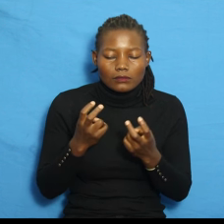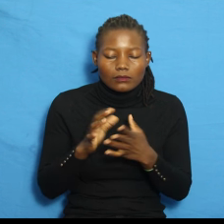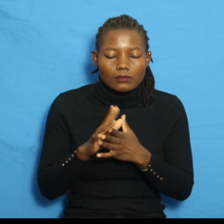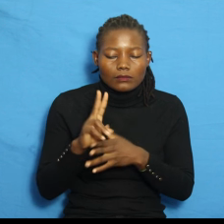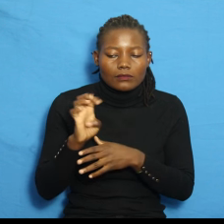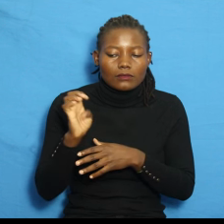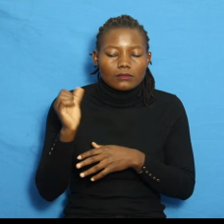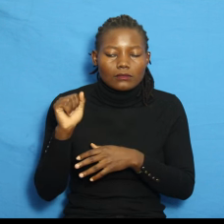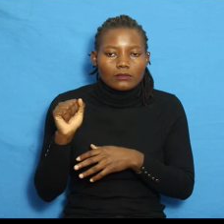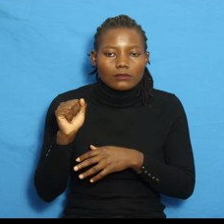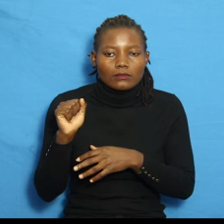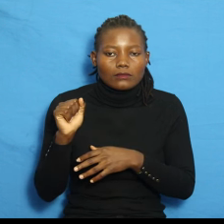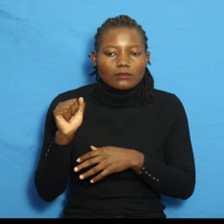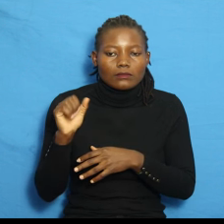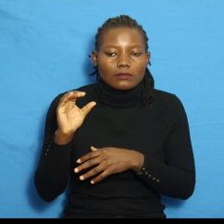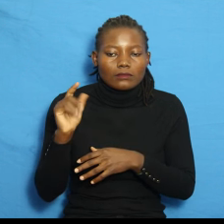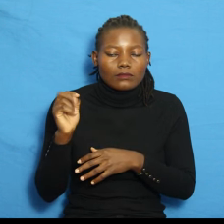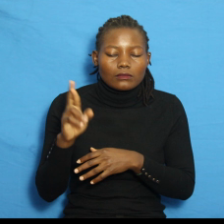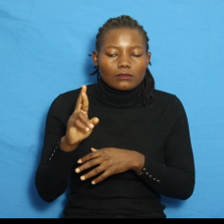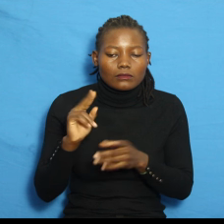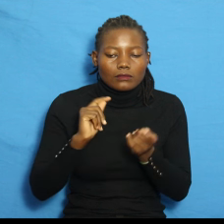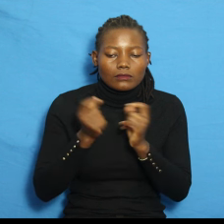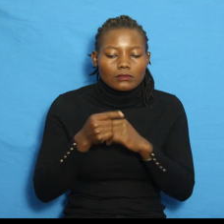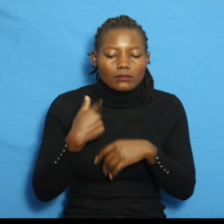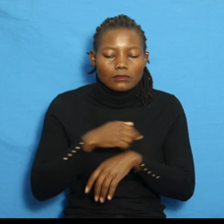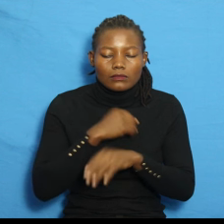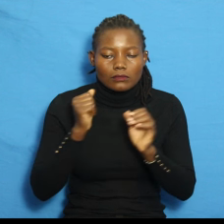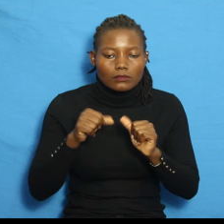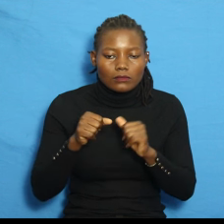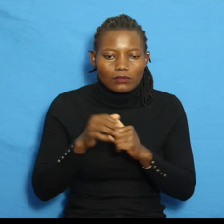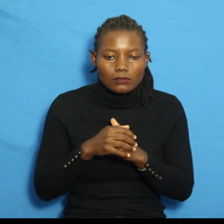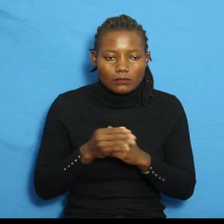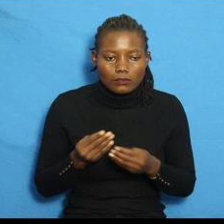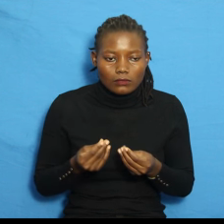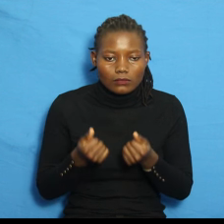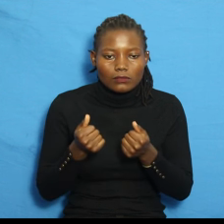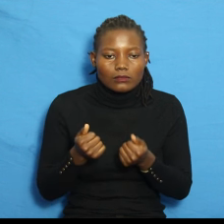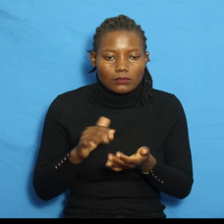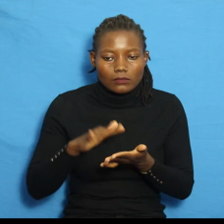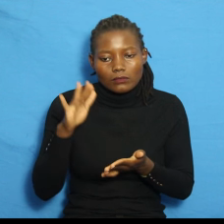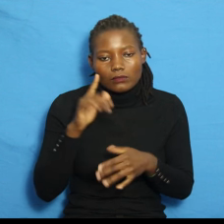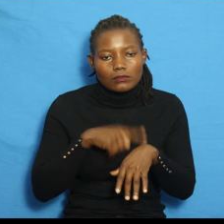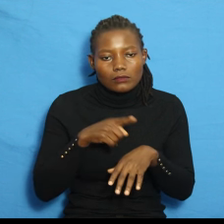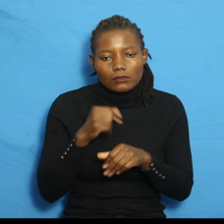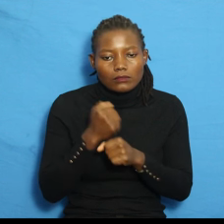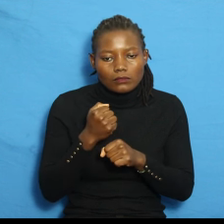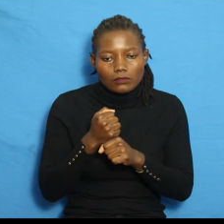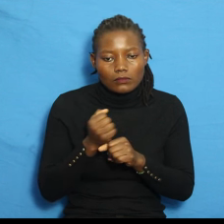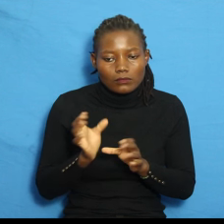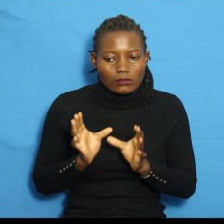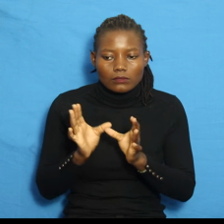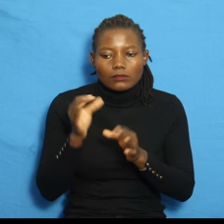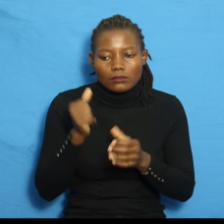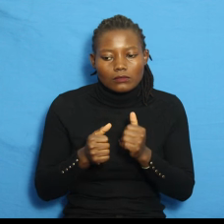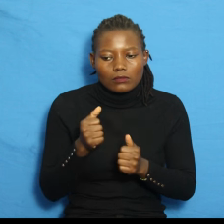vectors. So when we look at the aspect of vector resolution, we can be able to